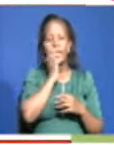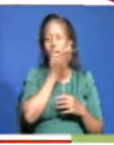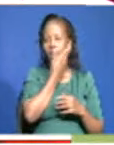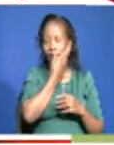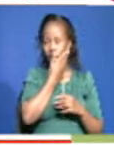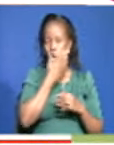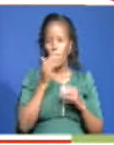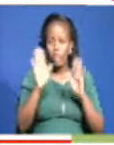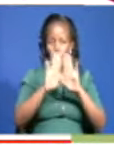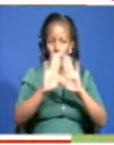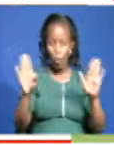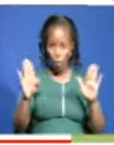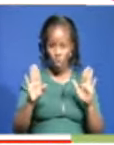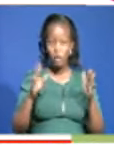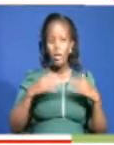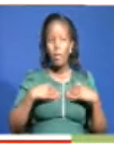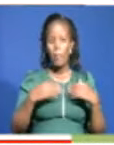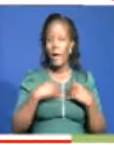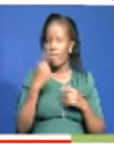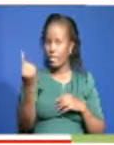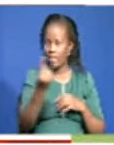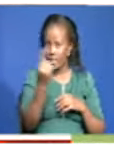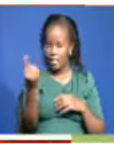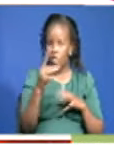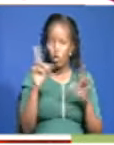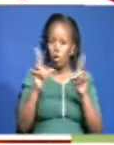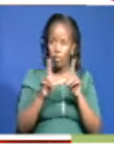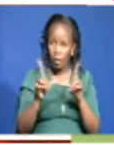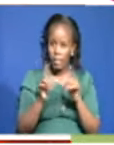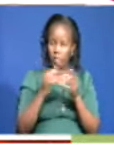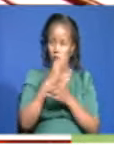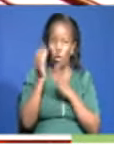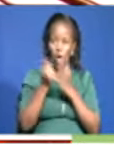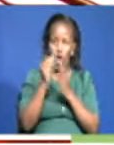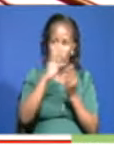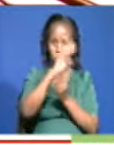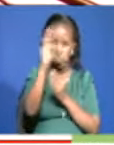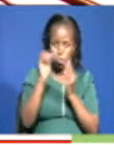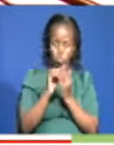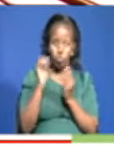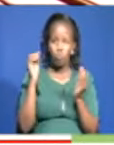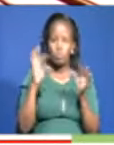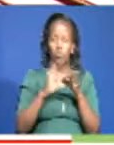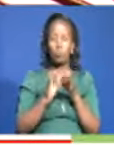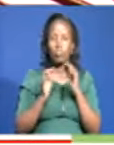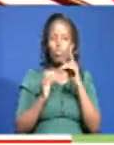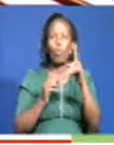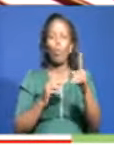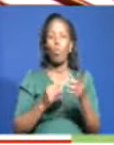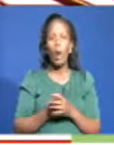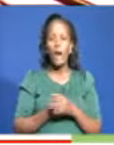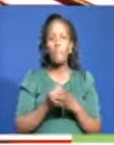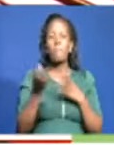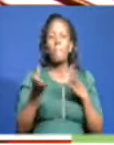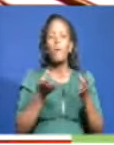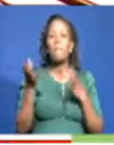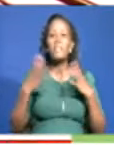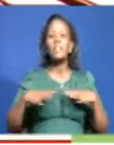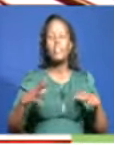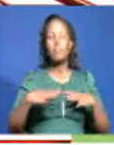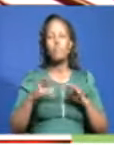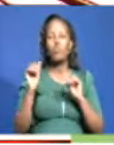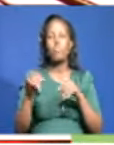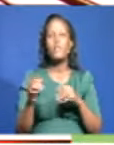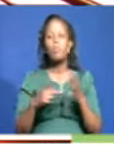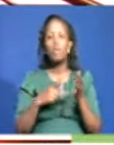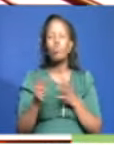by having a single permit. So all permits would be collapsed under one. Our business people just be able to pay digitally on their phone and